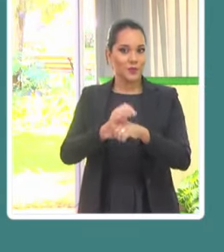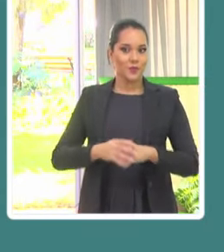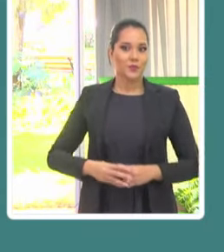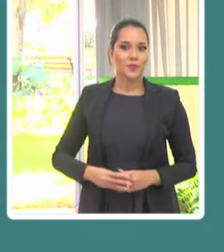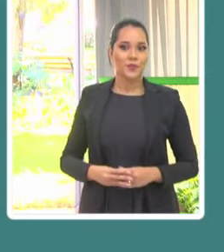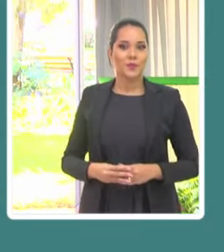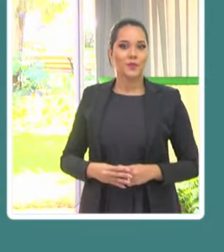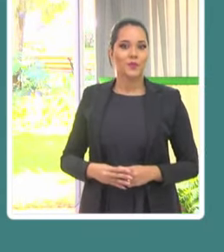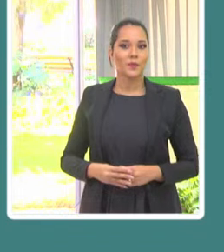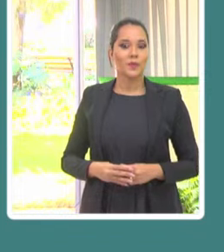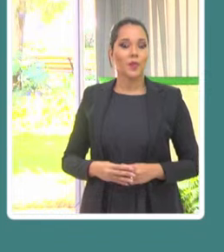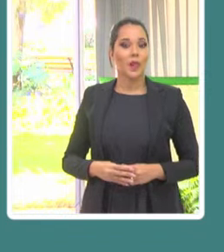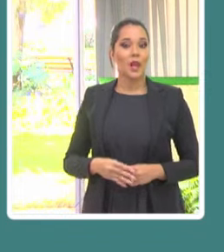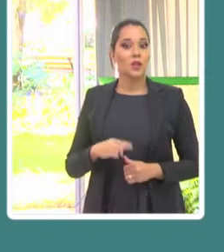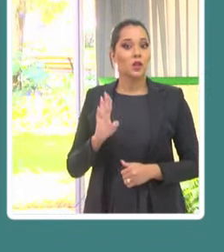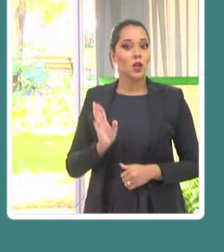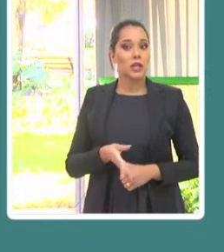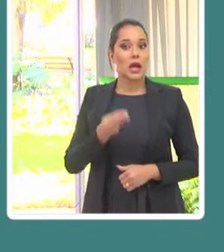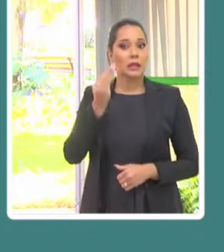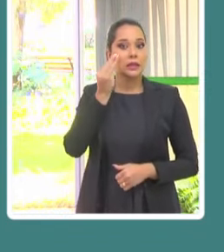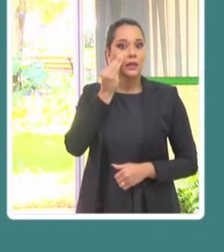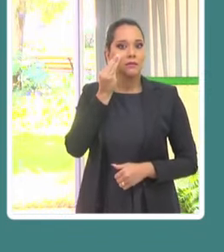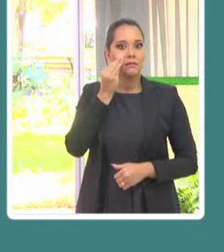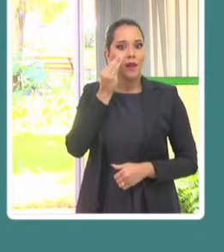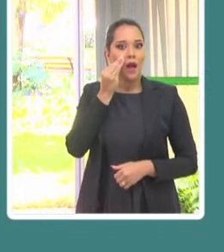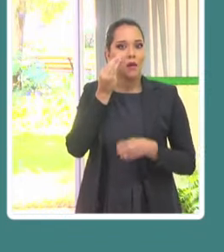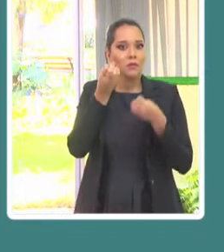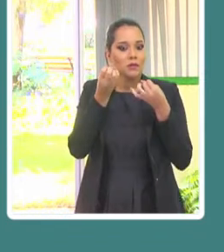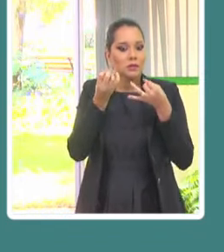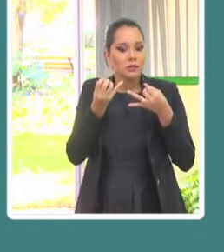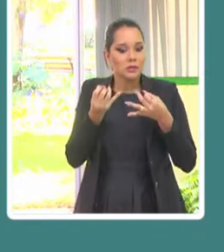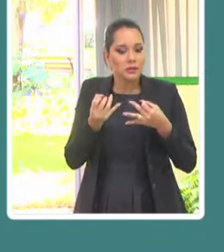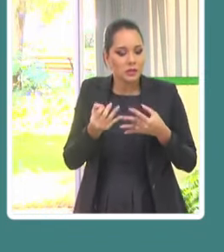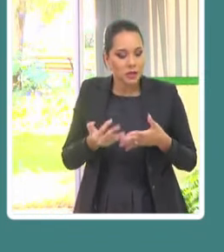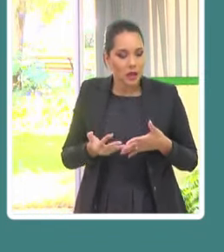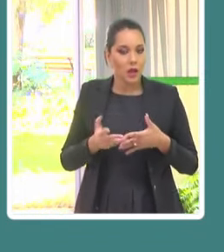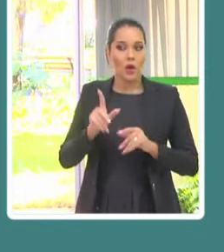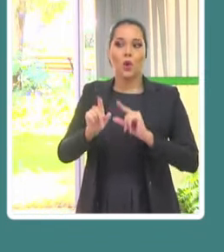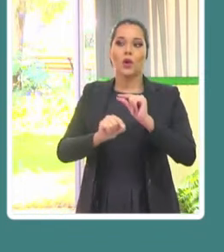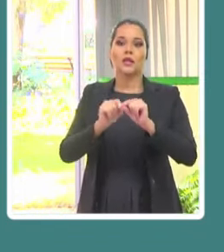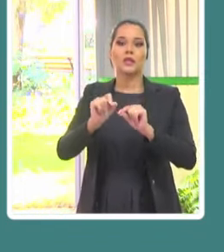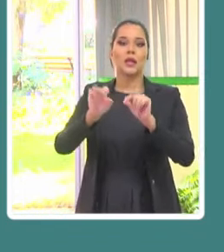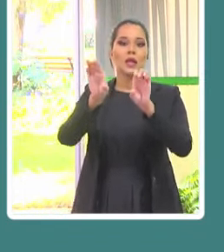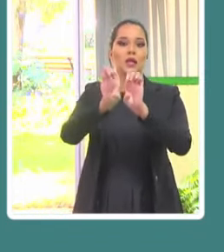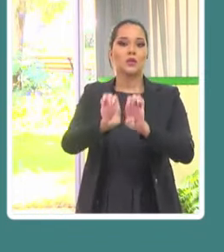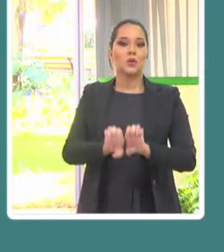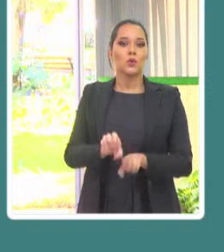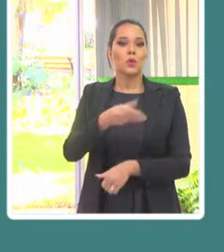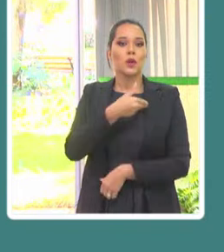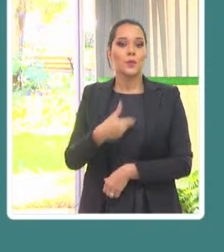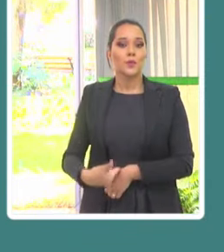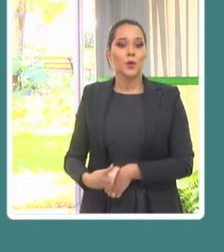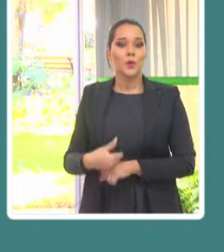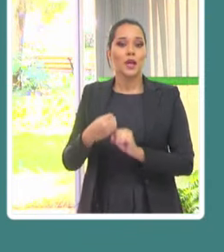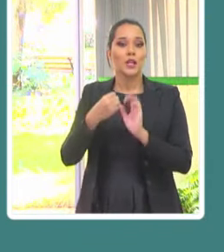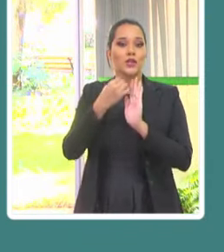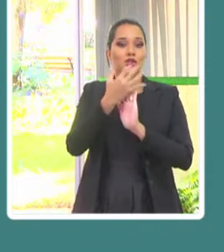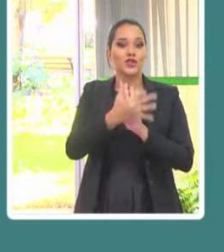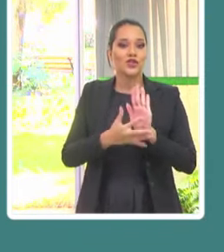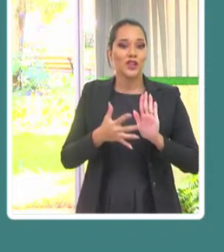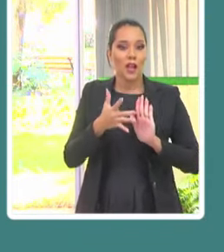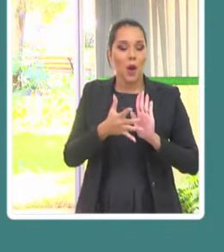we try to define DPIs, what is digital public infrastructure, but as you can see, it is